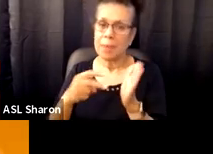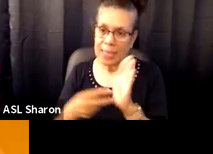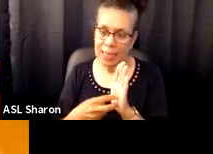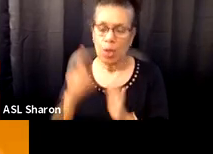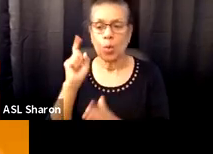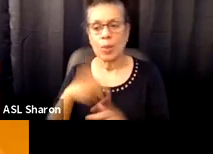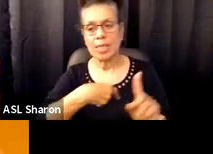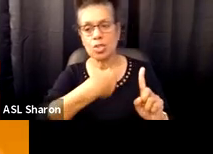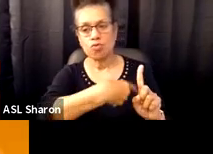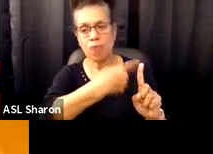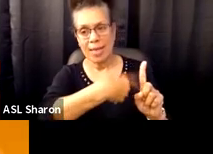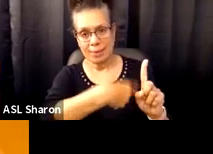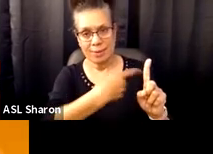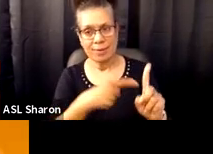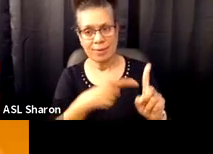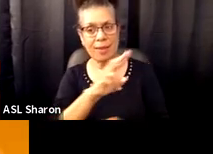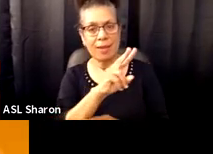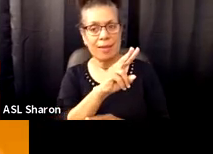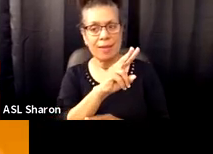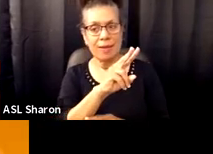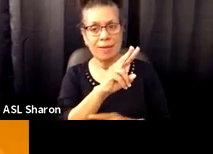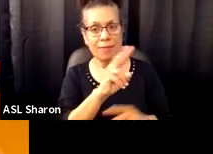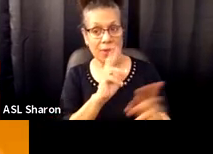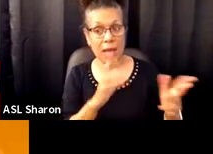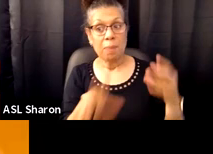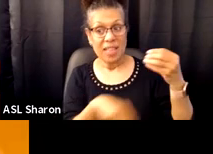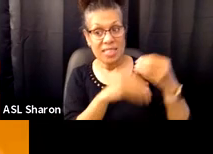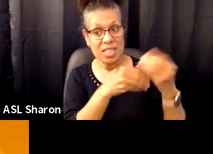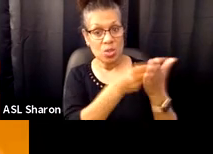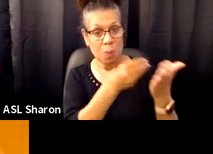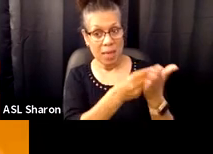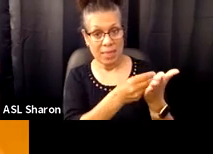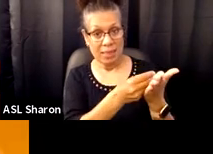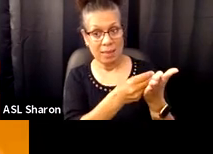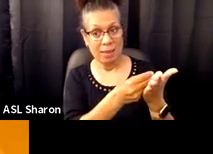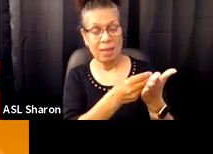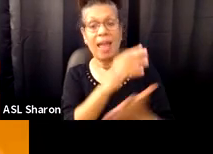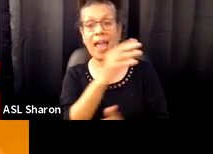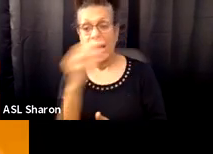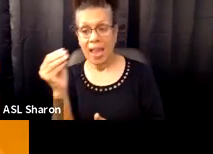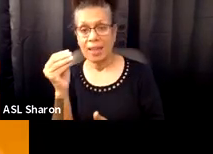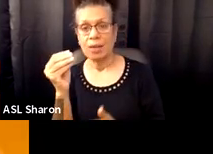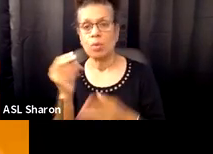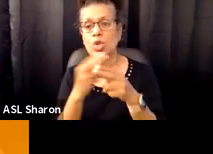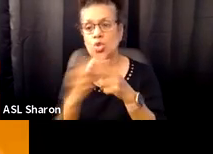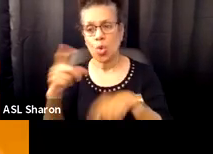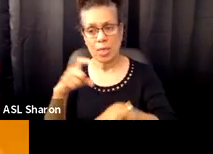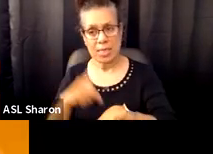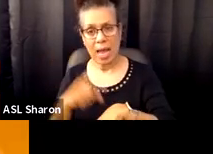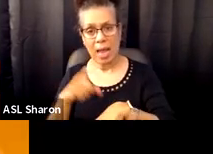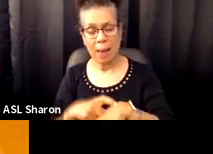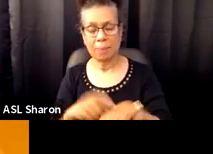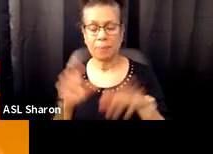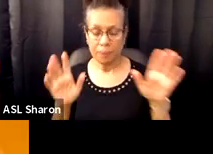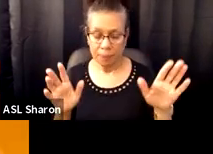lease these vehicles and add additional costs to the district and on a short time frame in